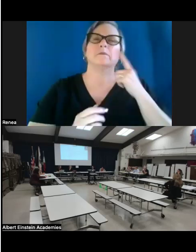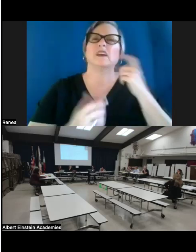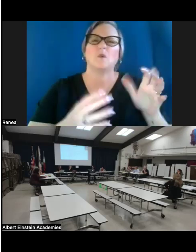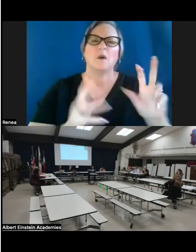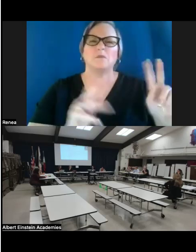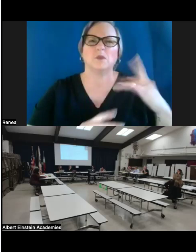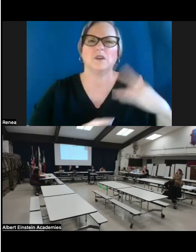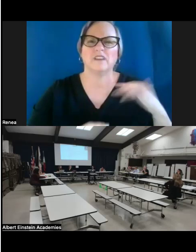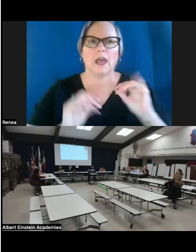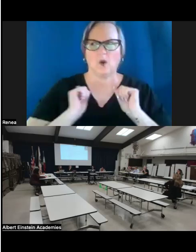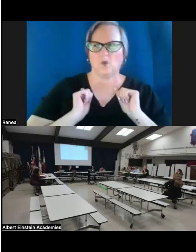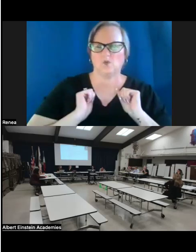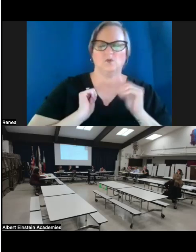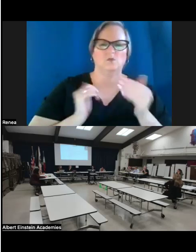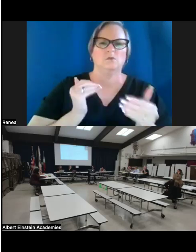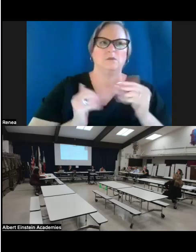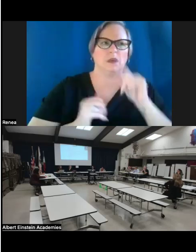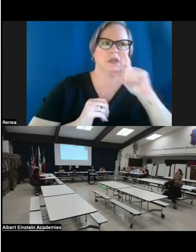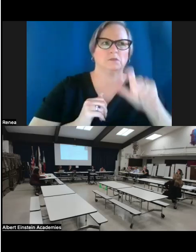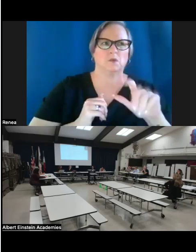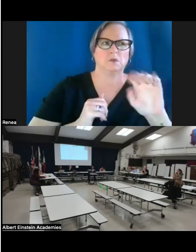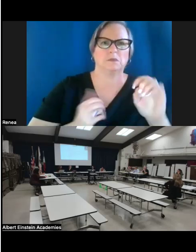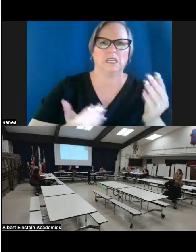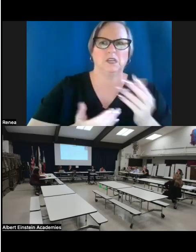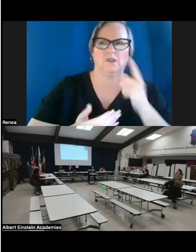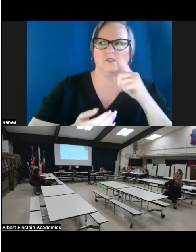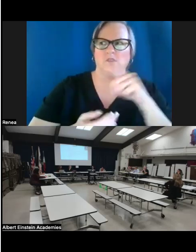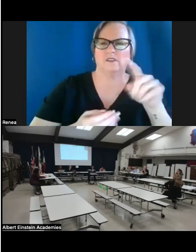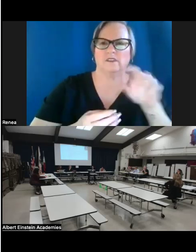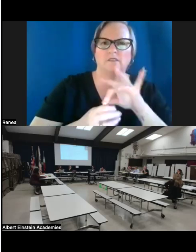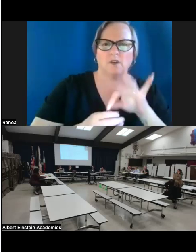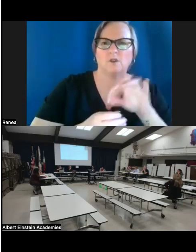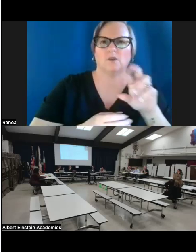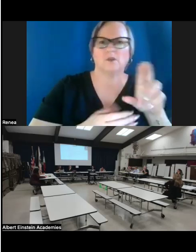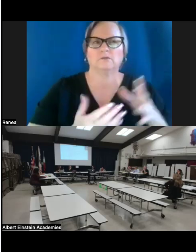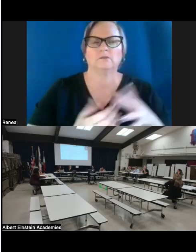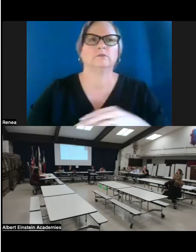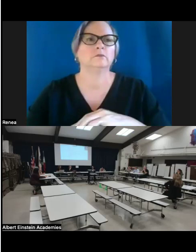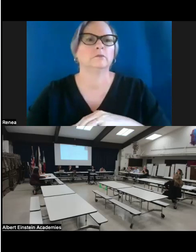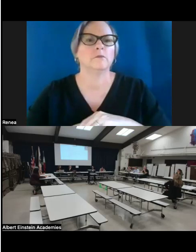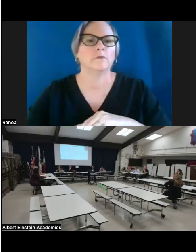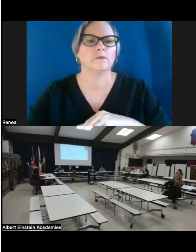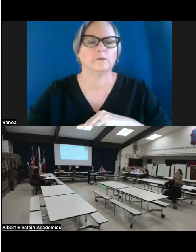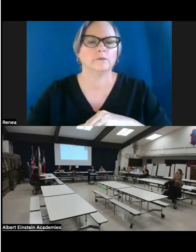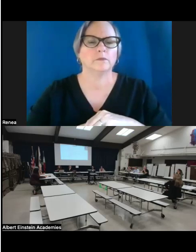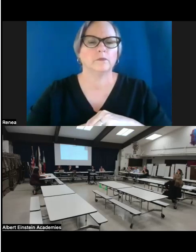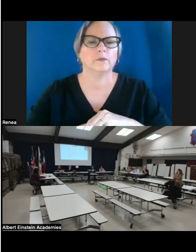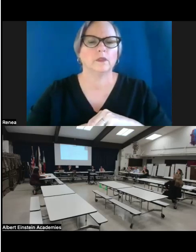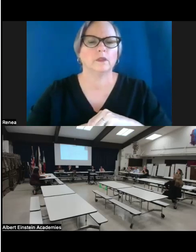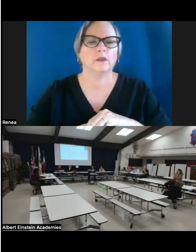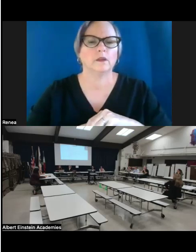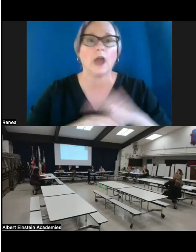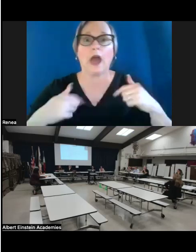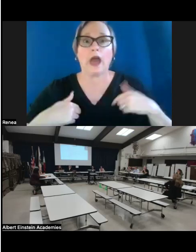not intentionally, it's unintentionally invited, you know what I'm saying, in that respect. Not that I feel that